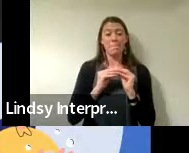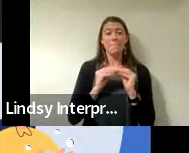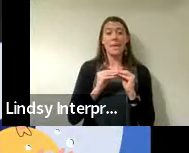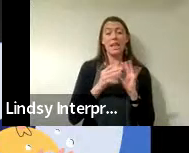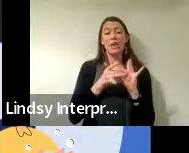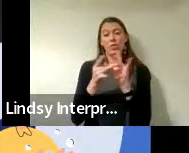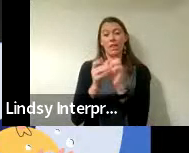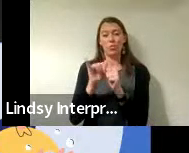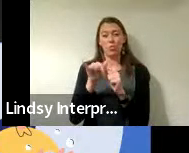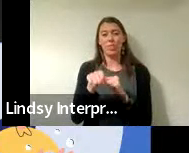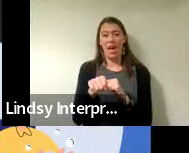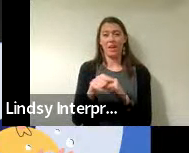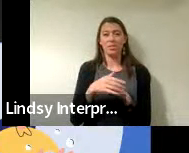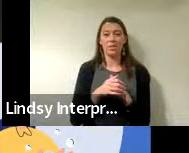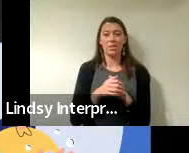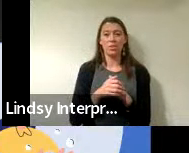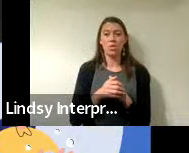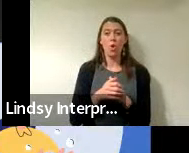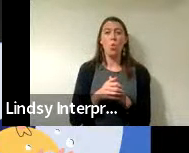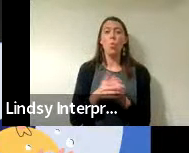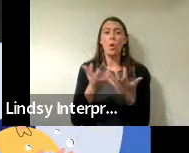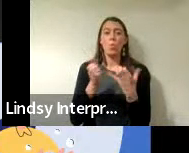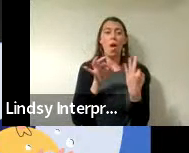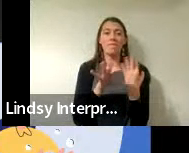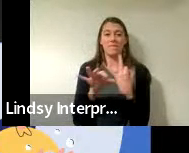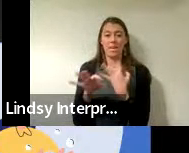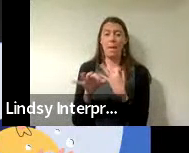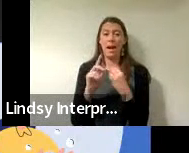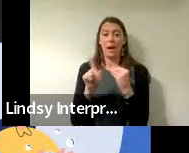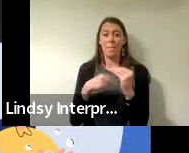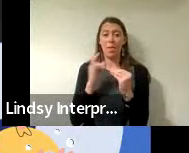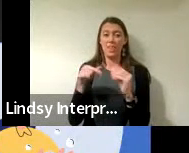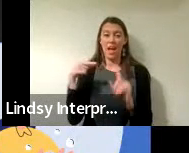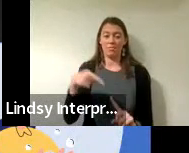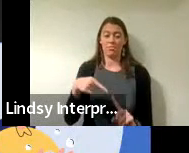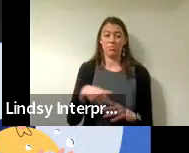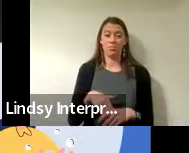that's where we would definitely like to get input. Next slide.